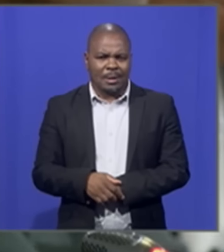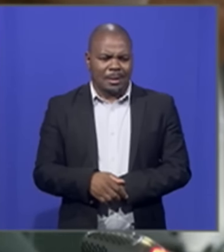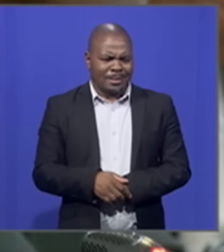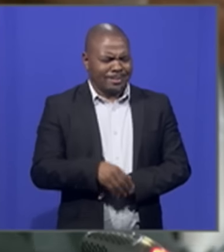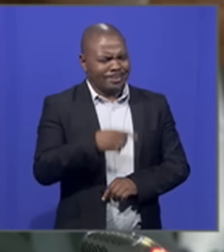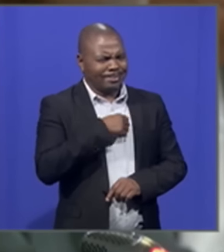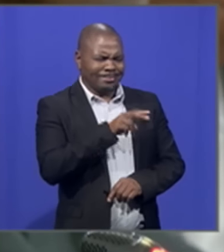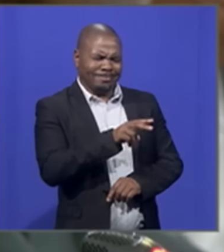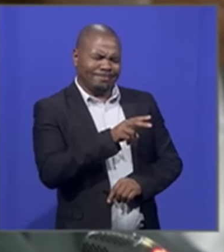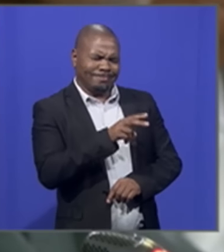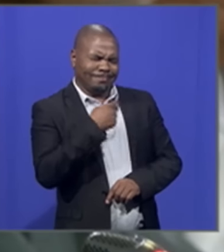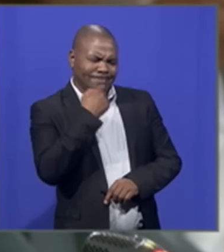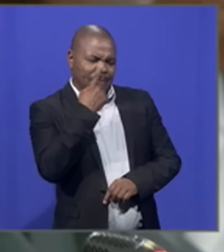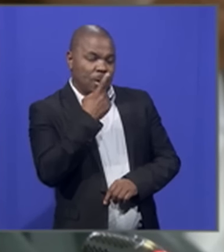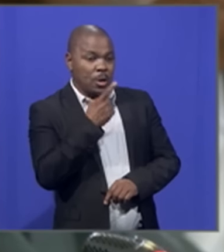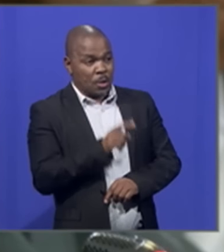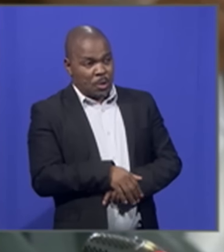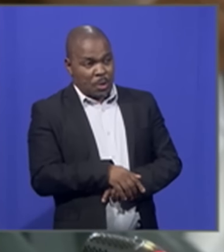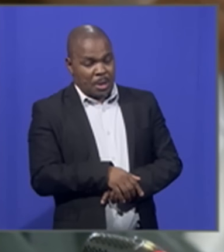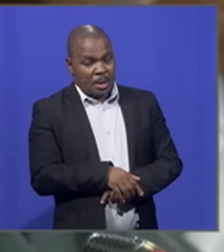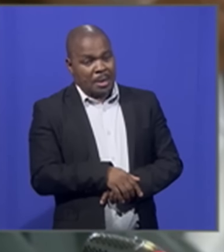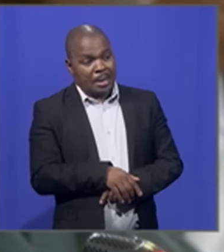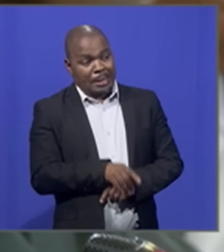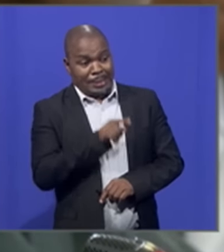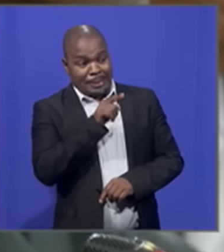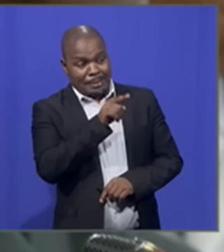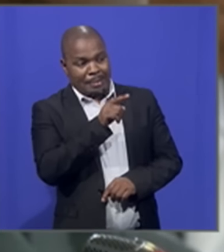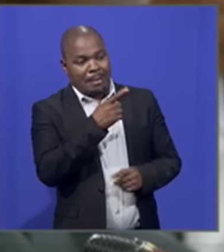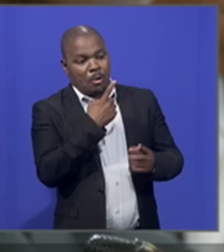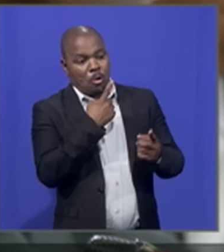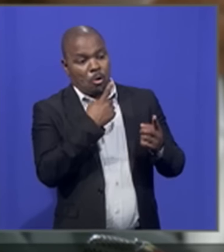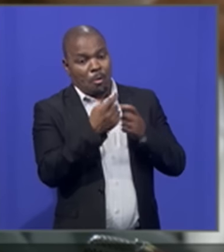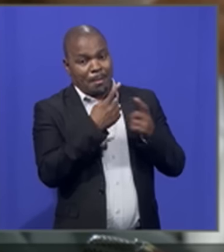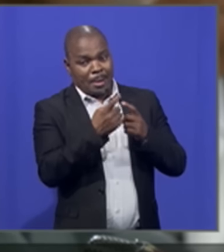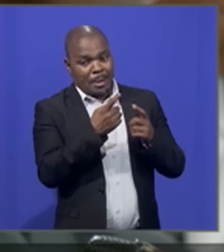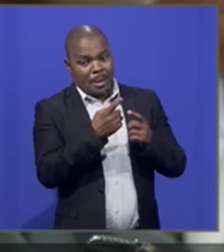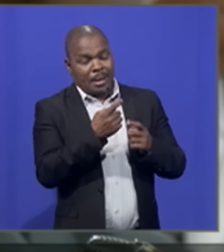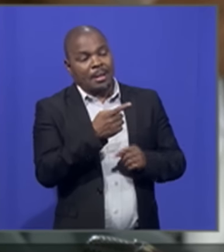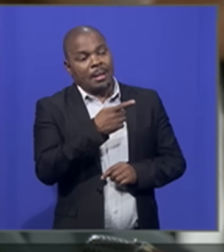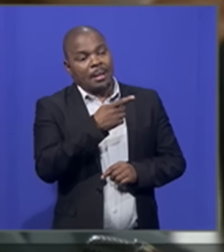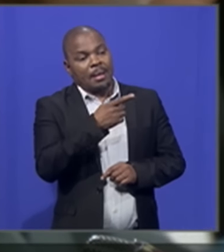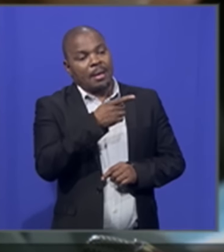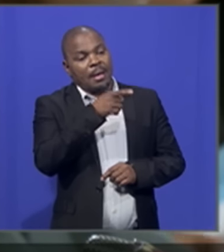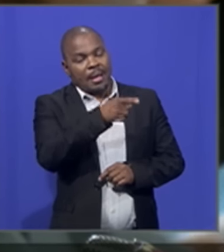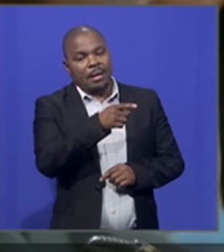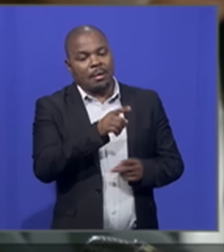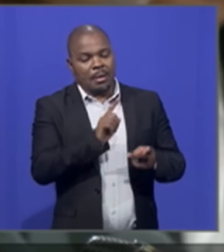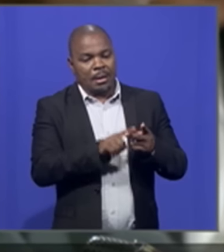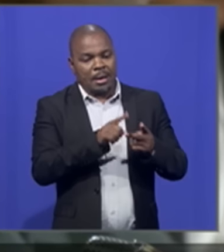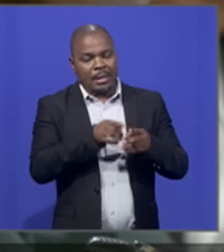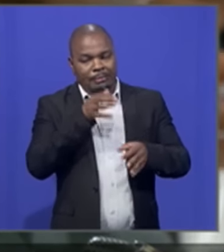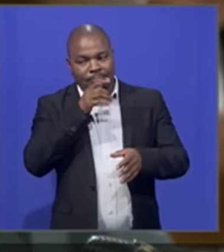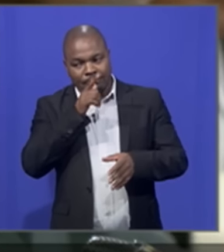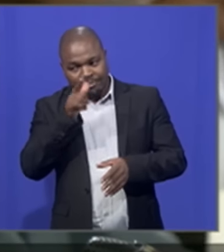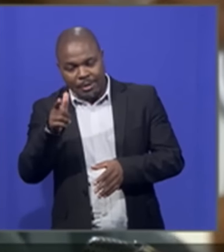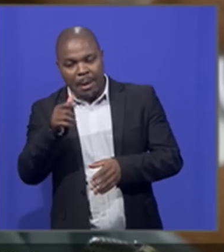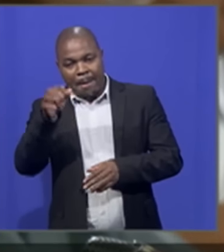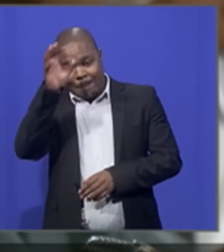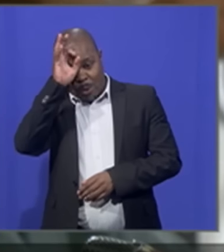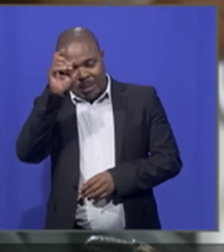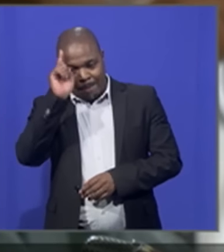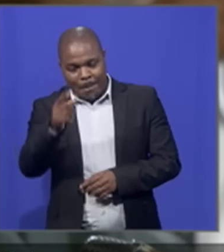unavoidable impression that in fact, you had a complainant who was directing this investigation and telling the police